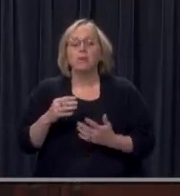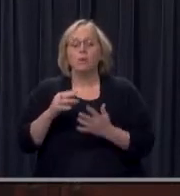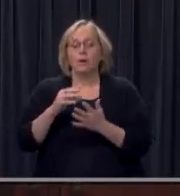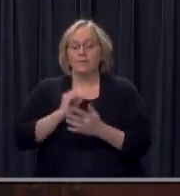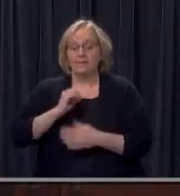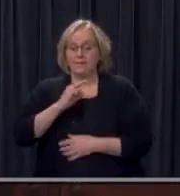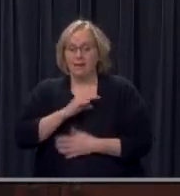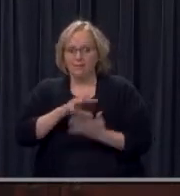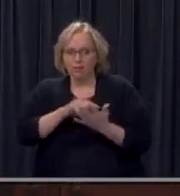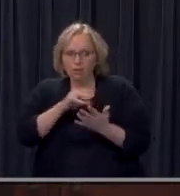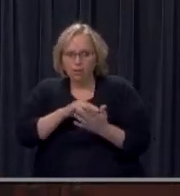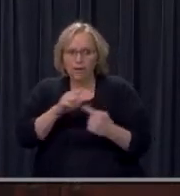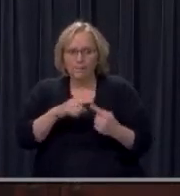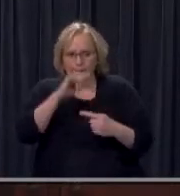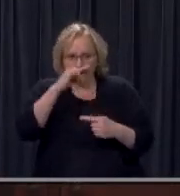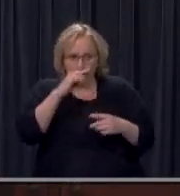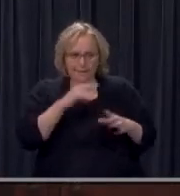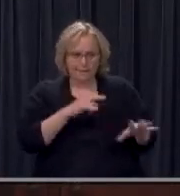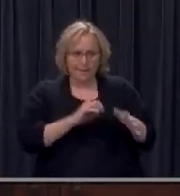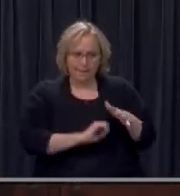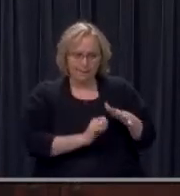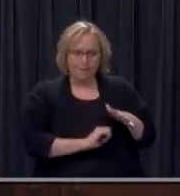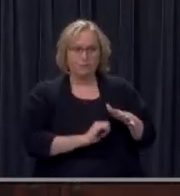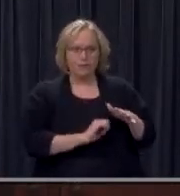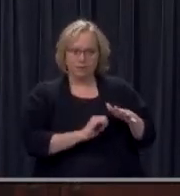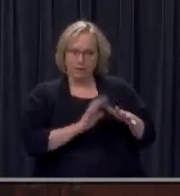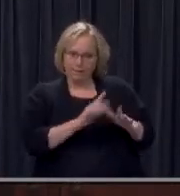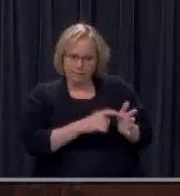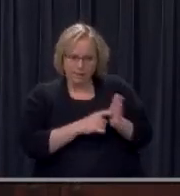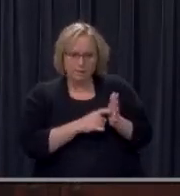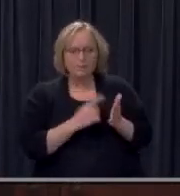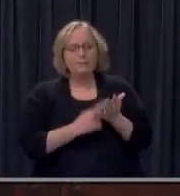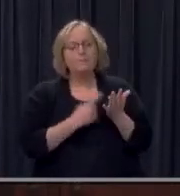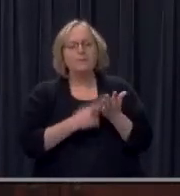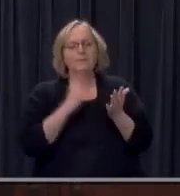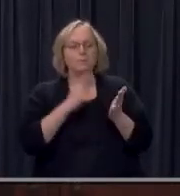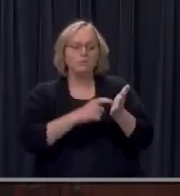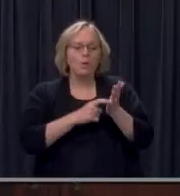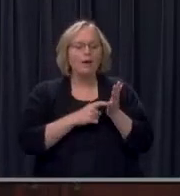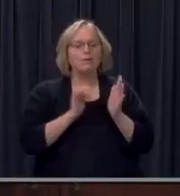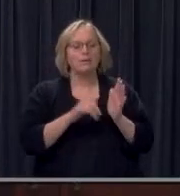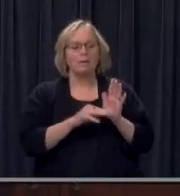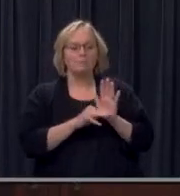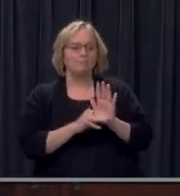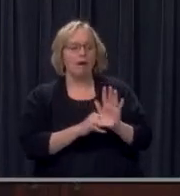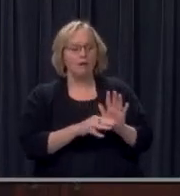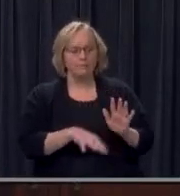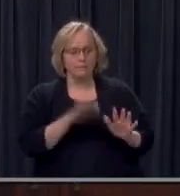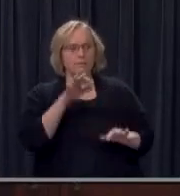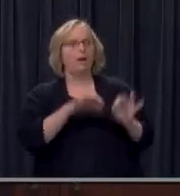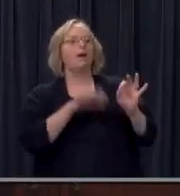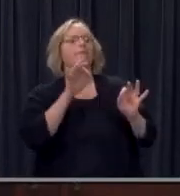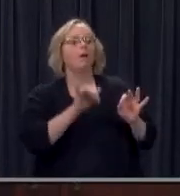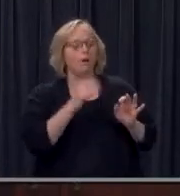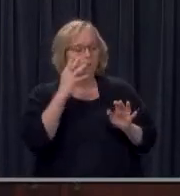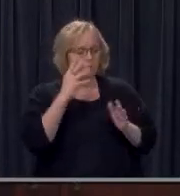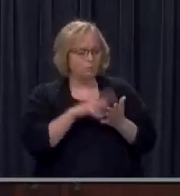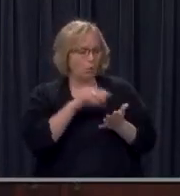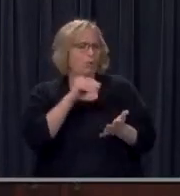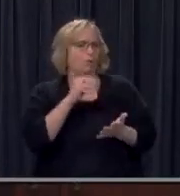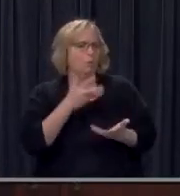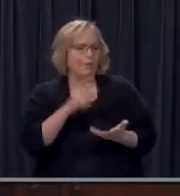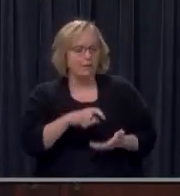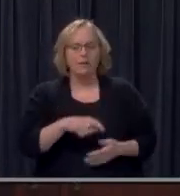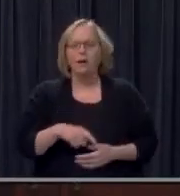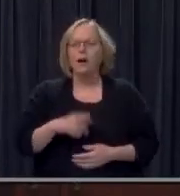so sometimes it takes that model of discovery to figure out what supports we need to have in place for our kids. So, I'll be really curious to see our